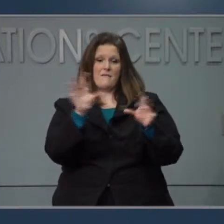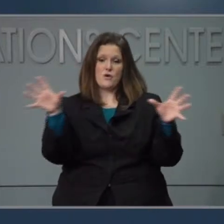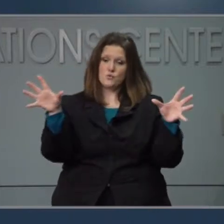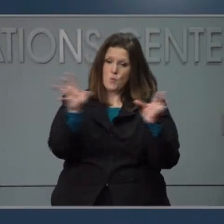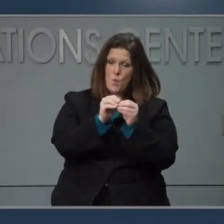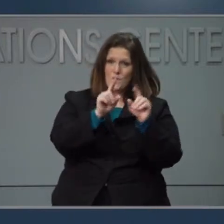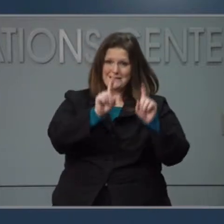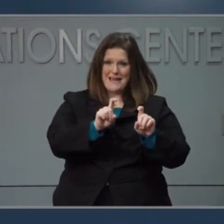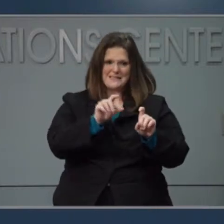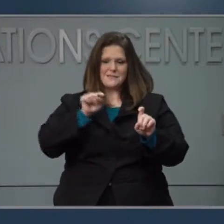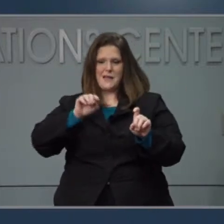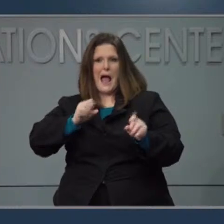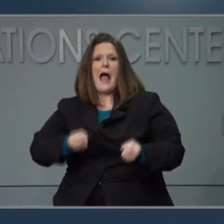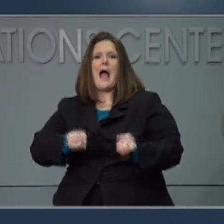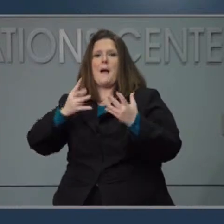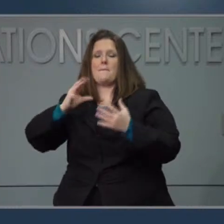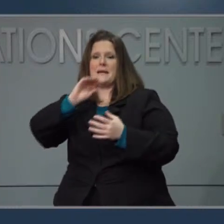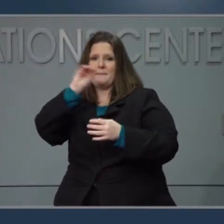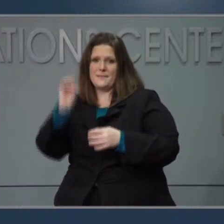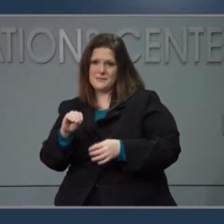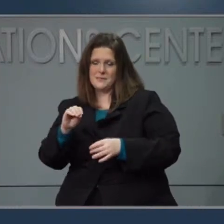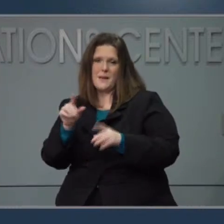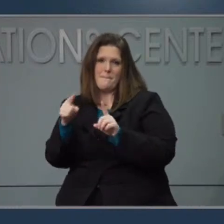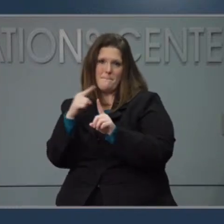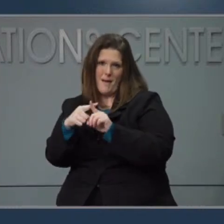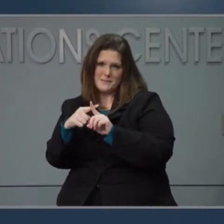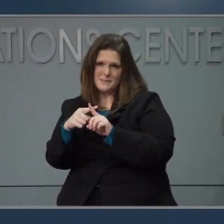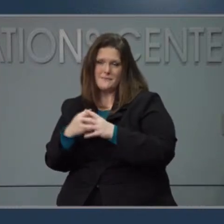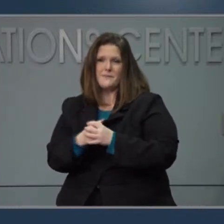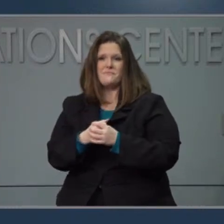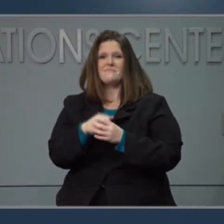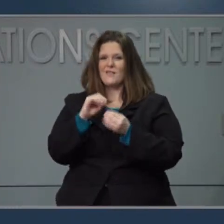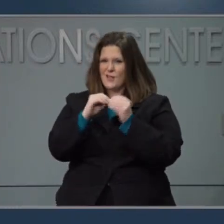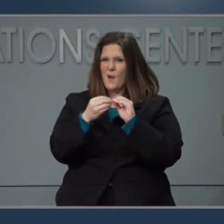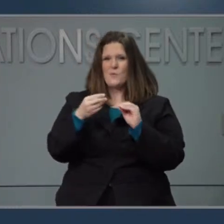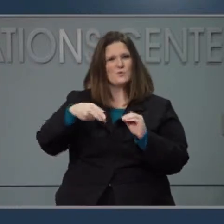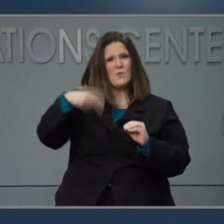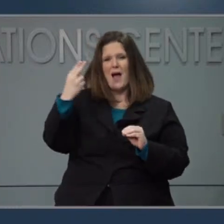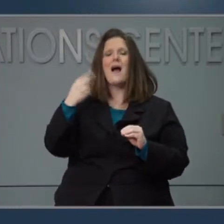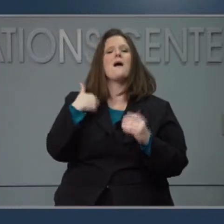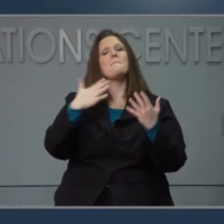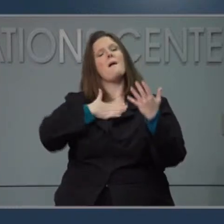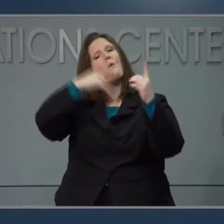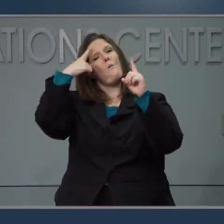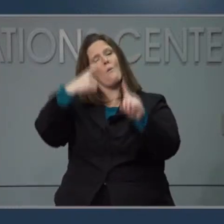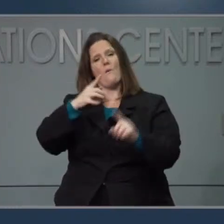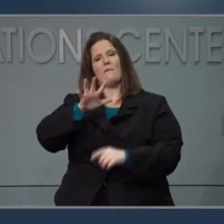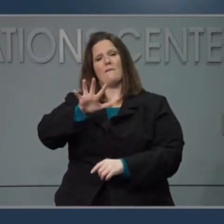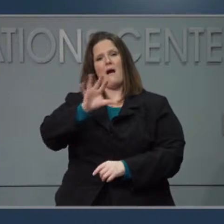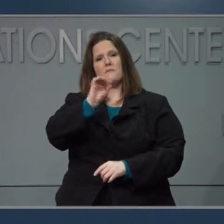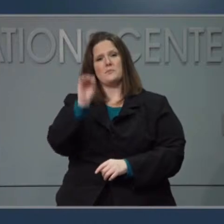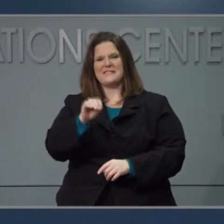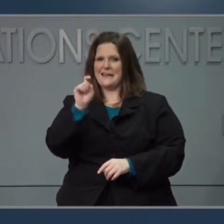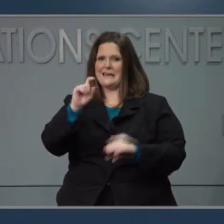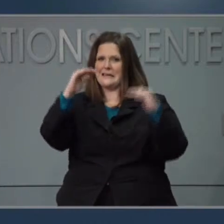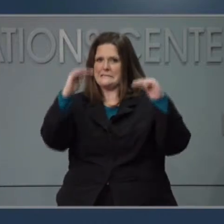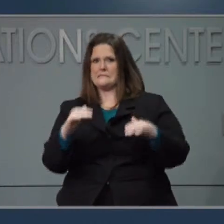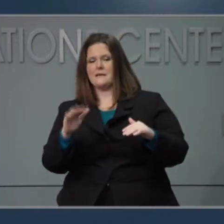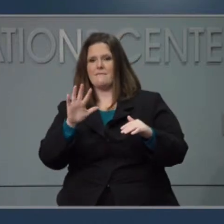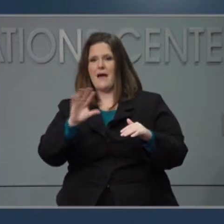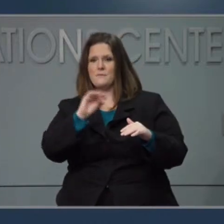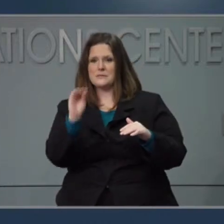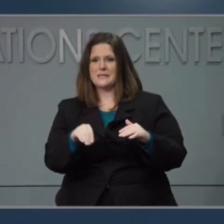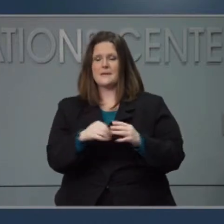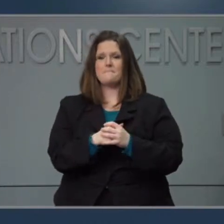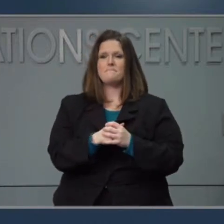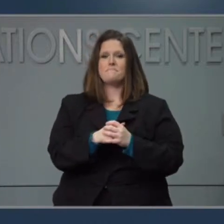has started trending slightly higher. I'd like to see this back at 5%. On our next slide, we look at day-over-day hospitalizations,